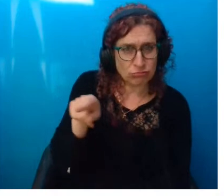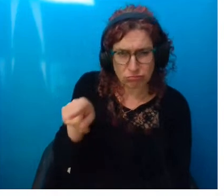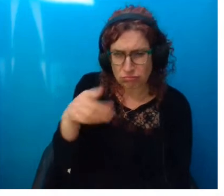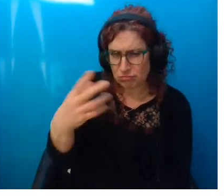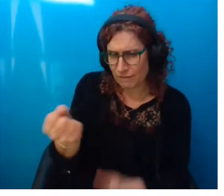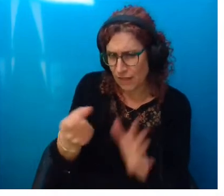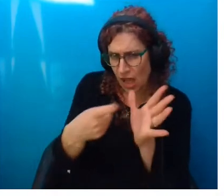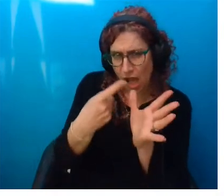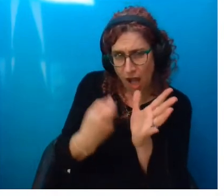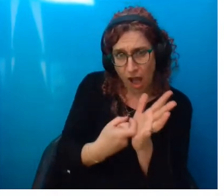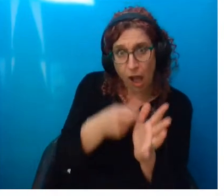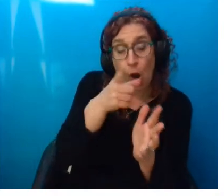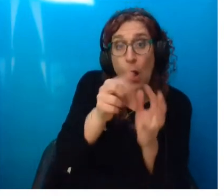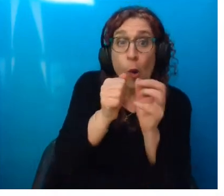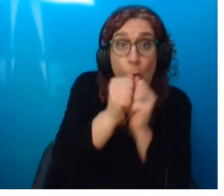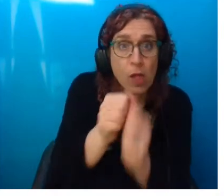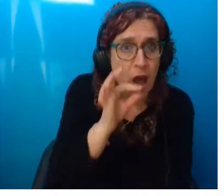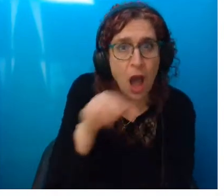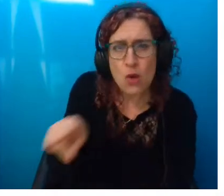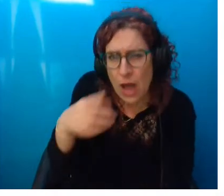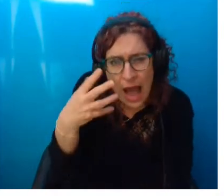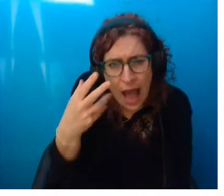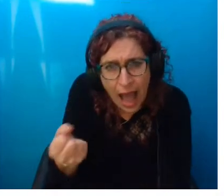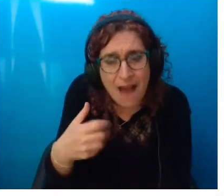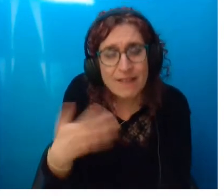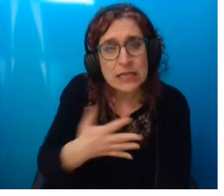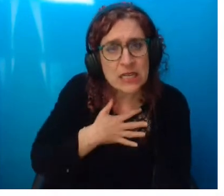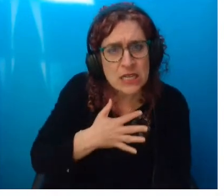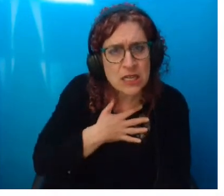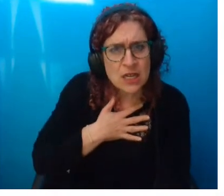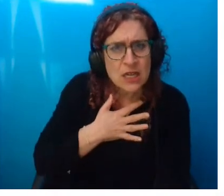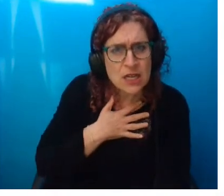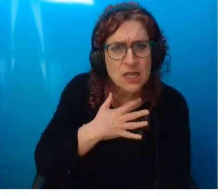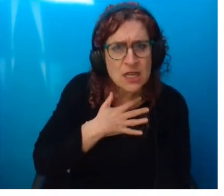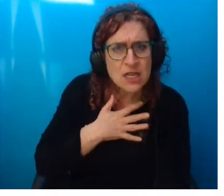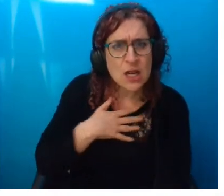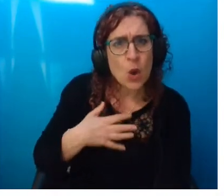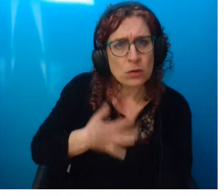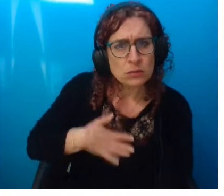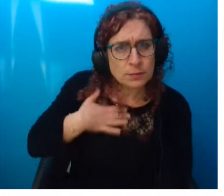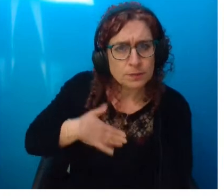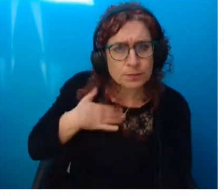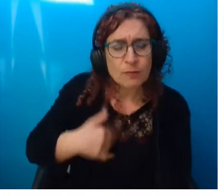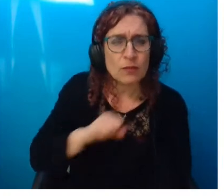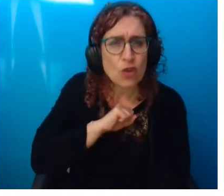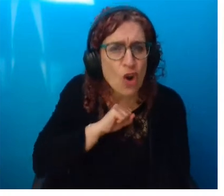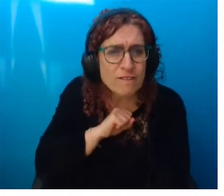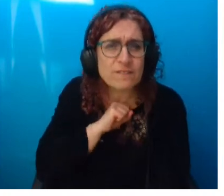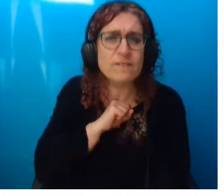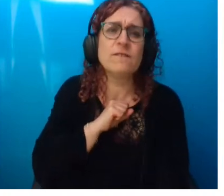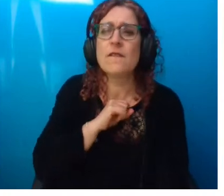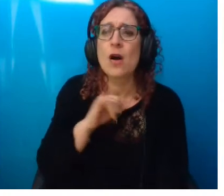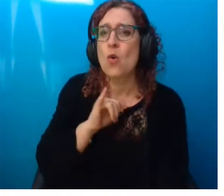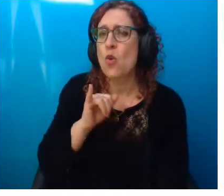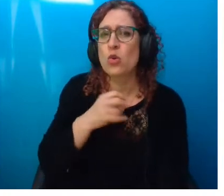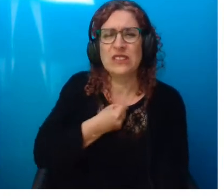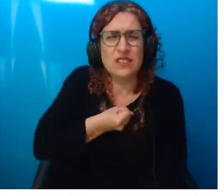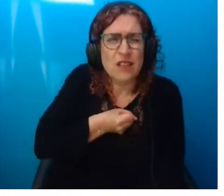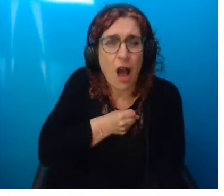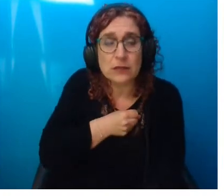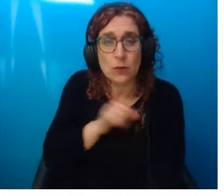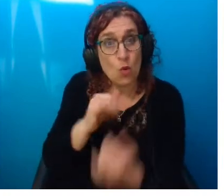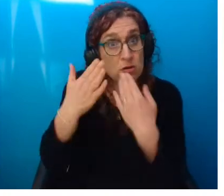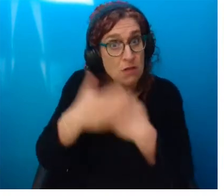ask whether they have any chest symptoms, wheezing, chest tightness, chronic cough, night